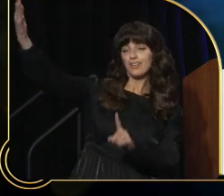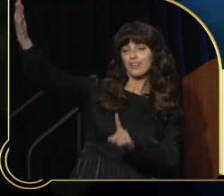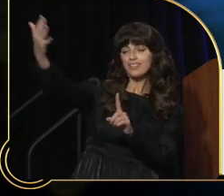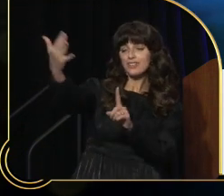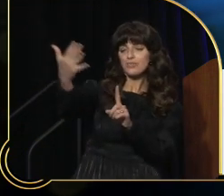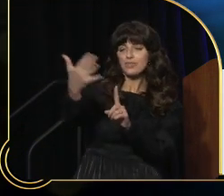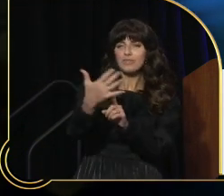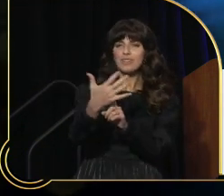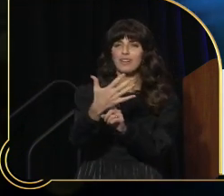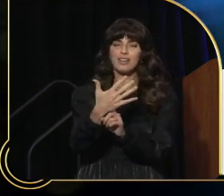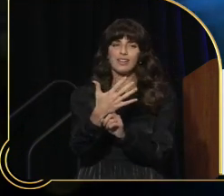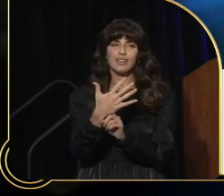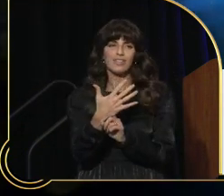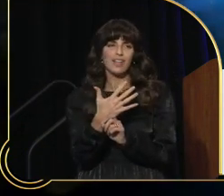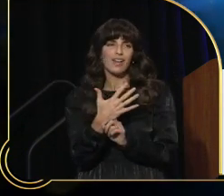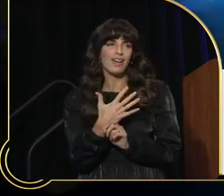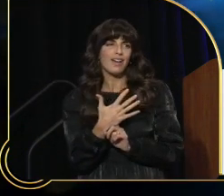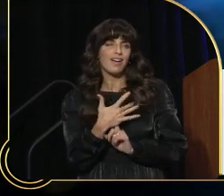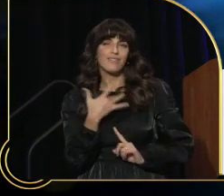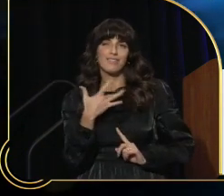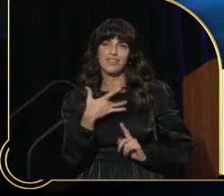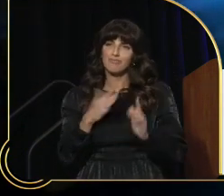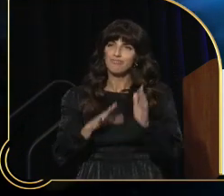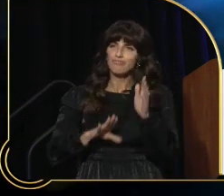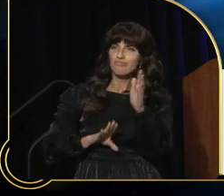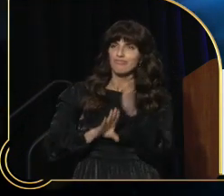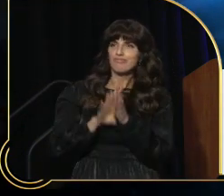Sunshine, when you're with me, I can fly.